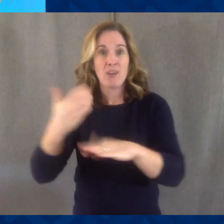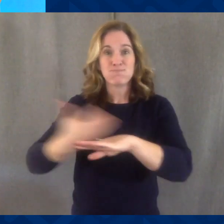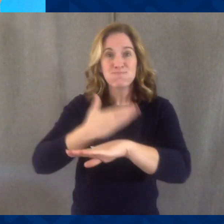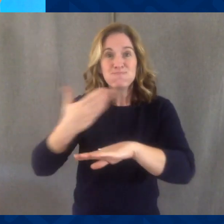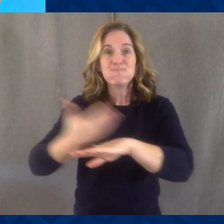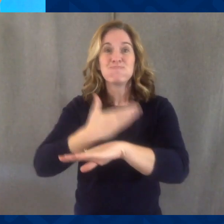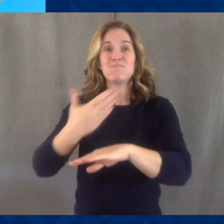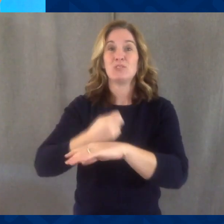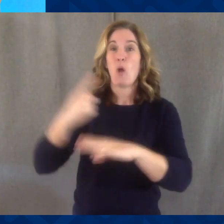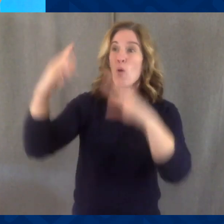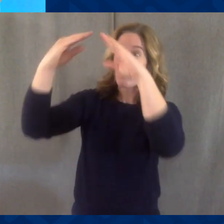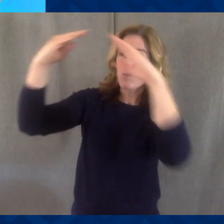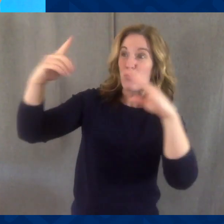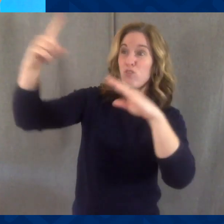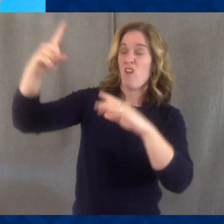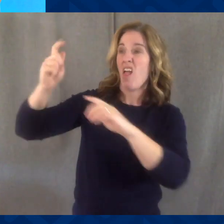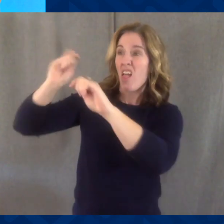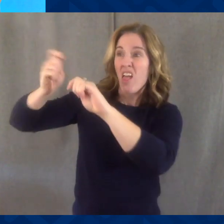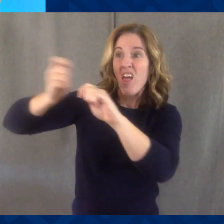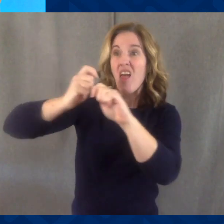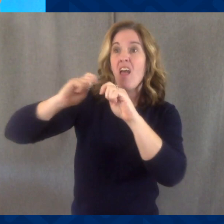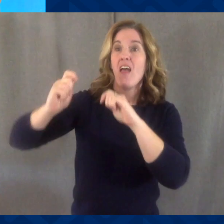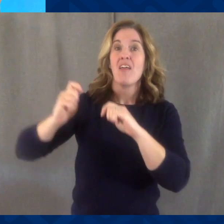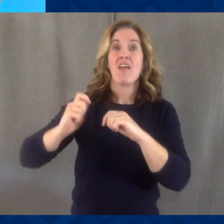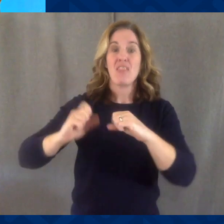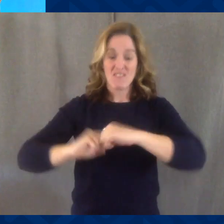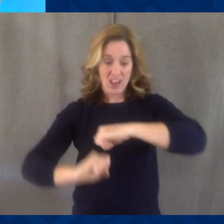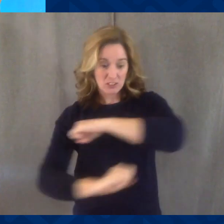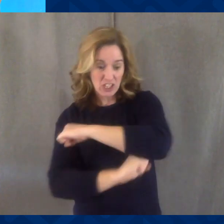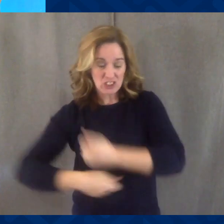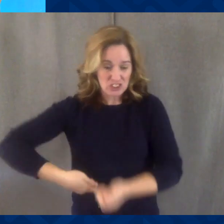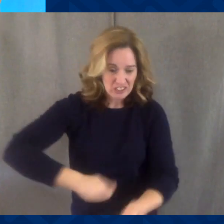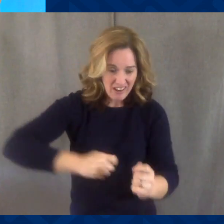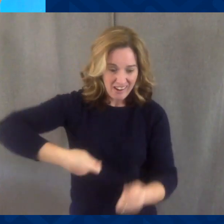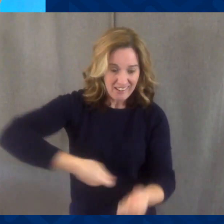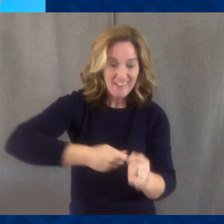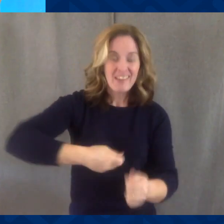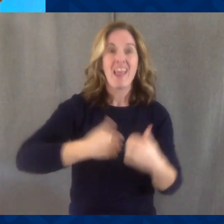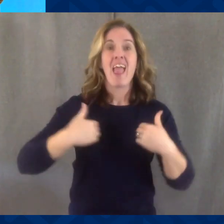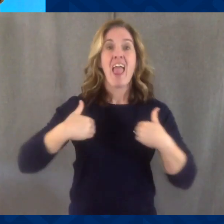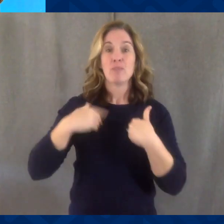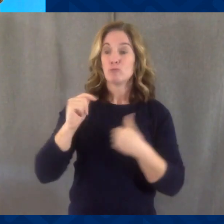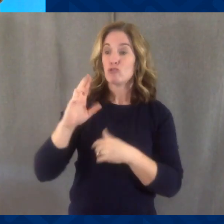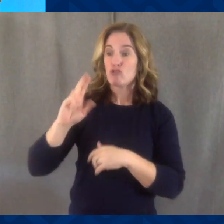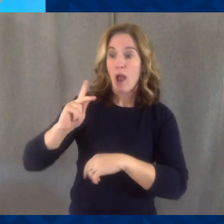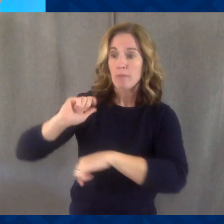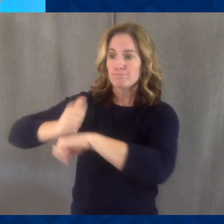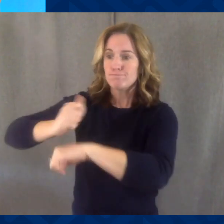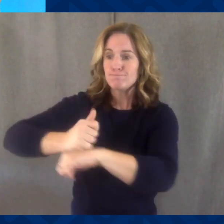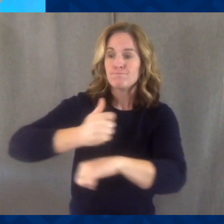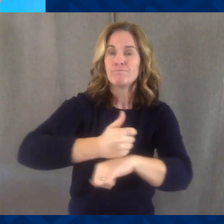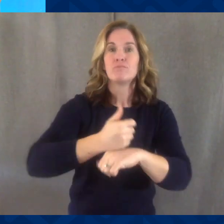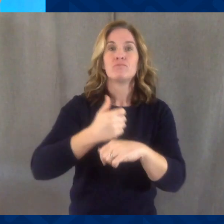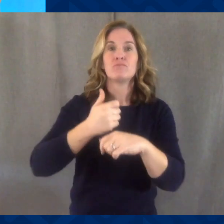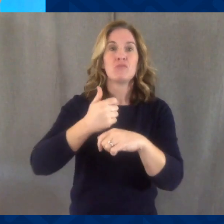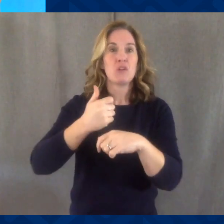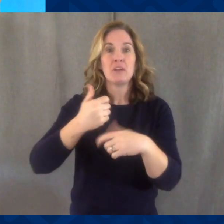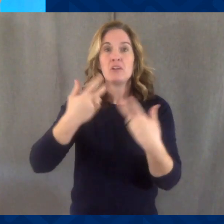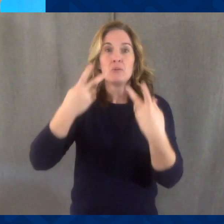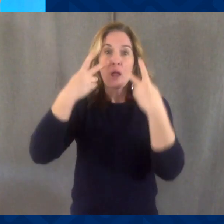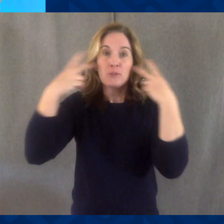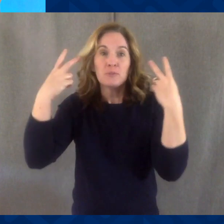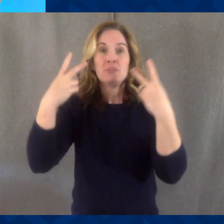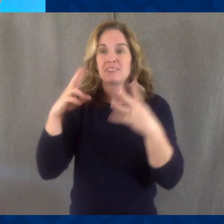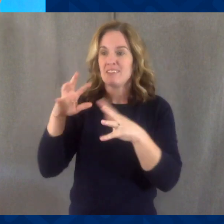out the foundation with us, setting up animal traps, catching and releasing raccoons. And at one point we got woken up at 5 in